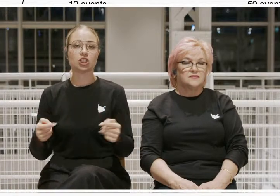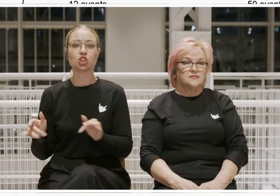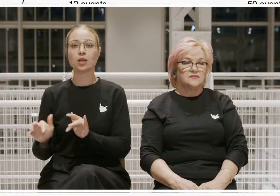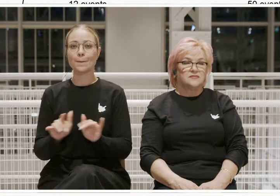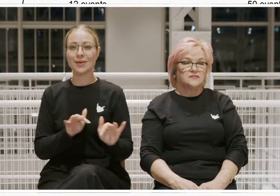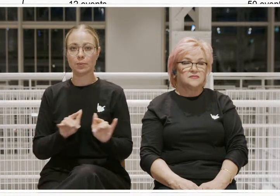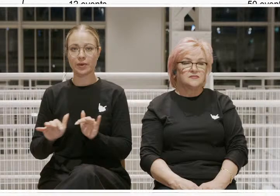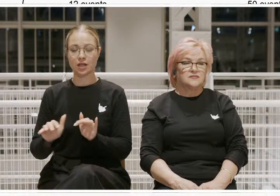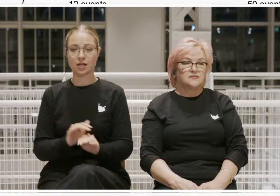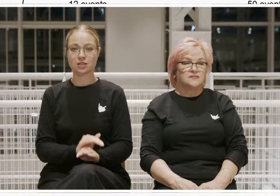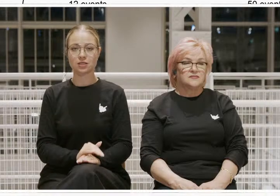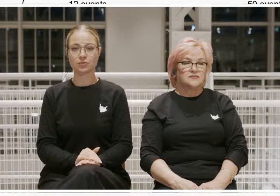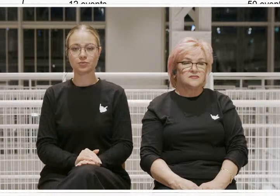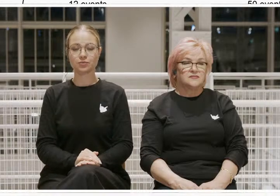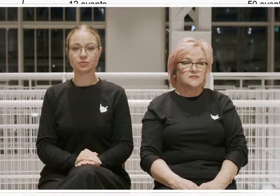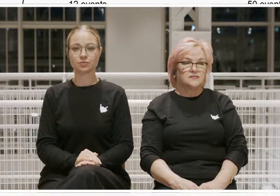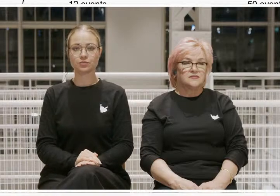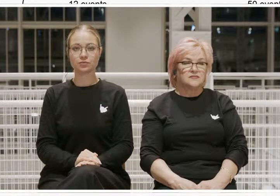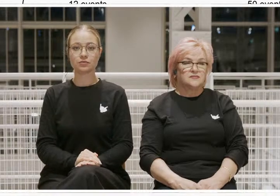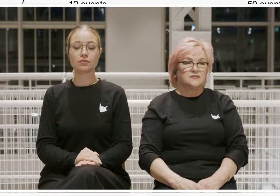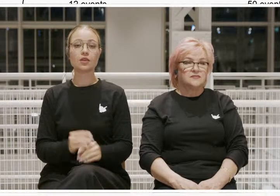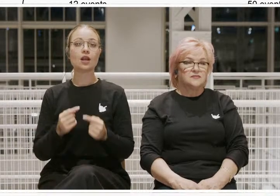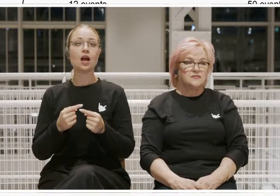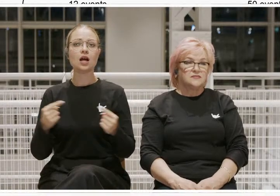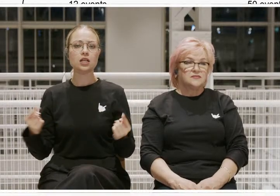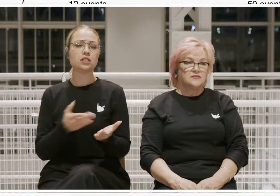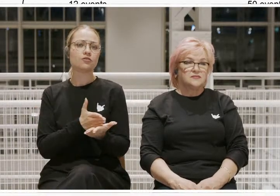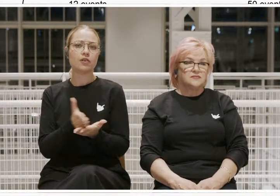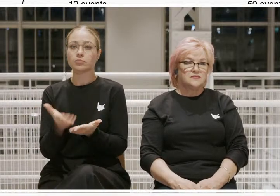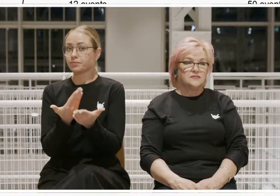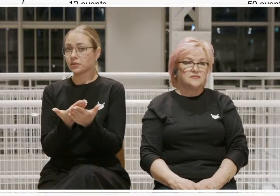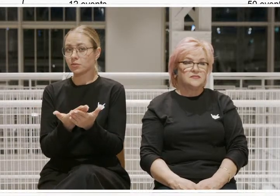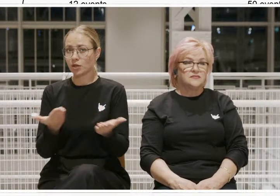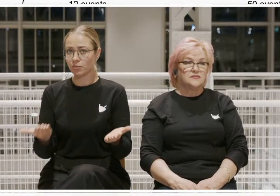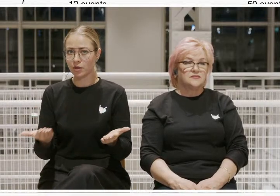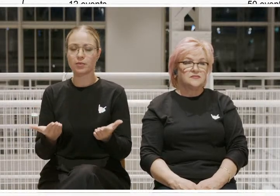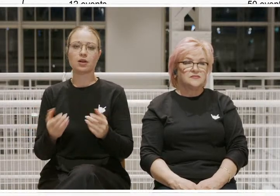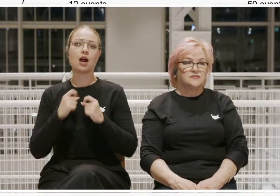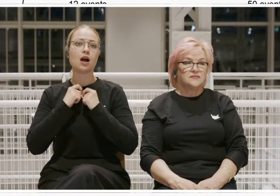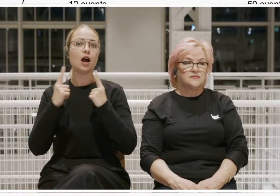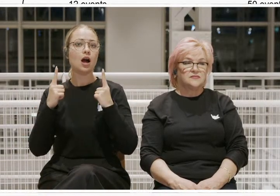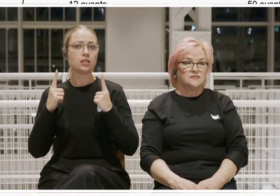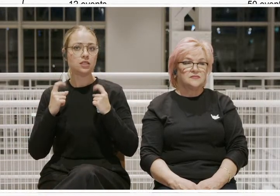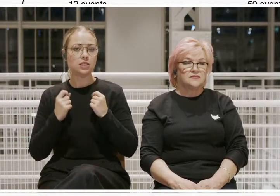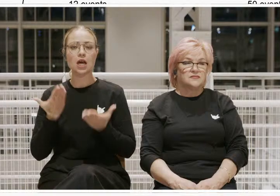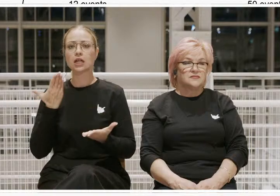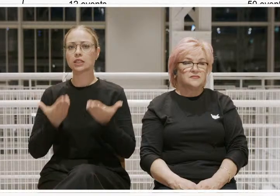in a wide range of forms, like concerts, like panel discussions, like